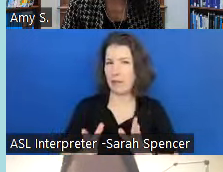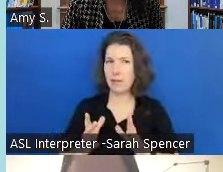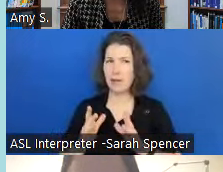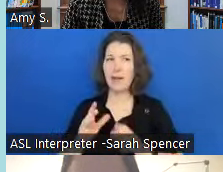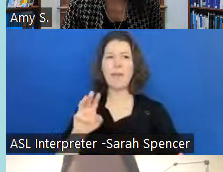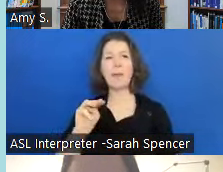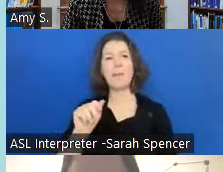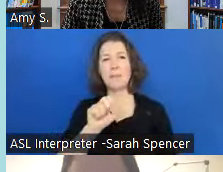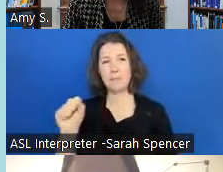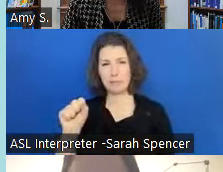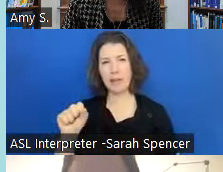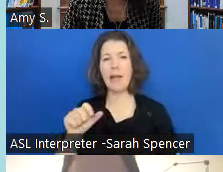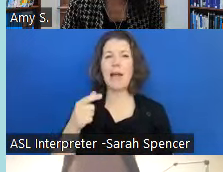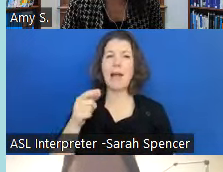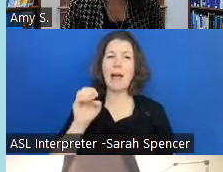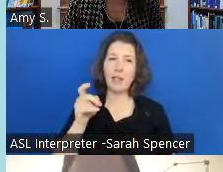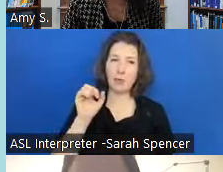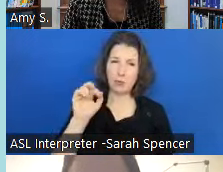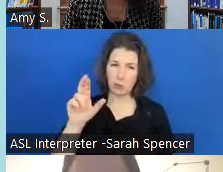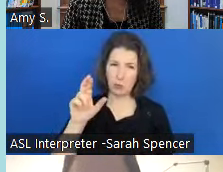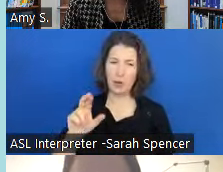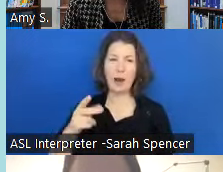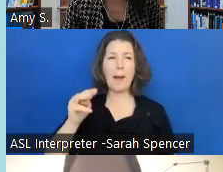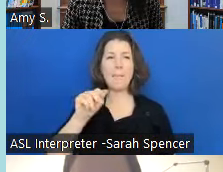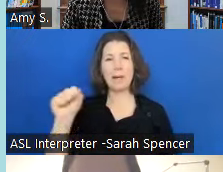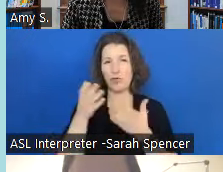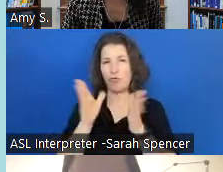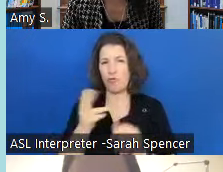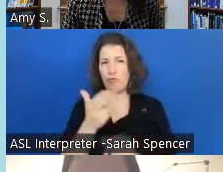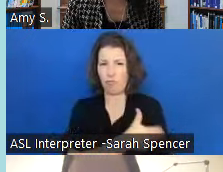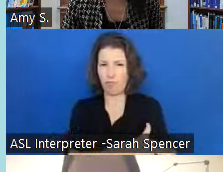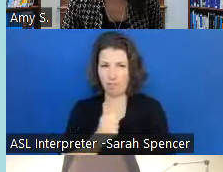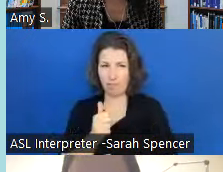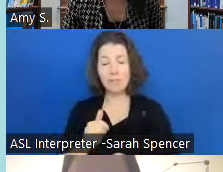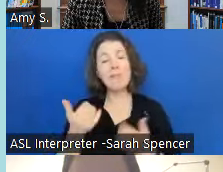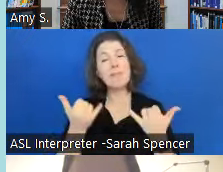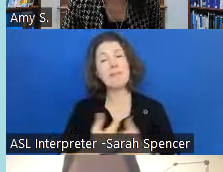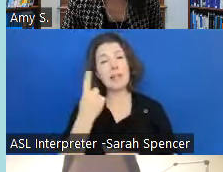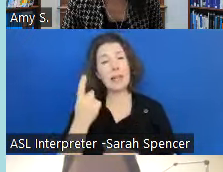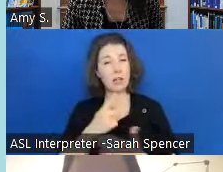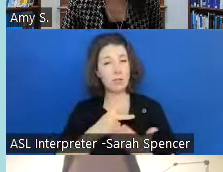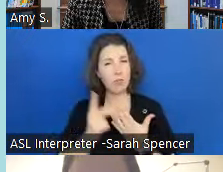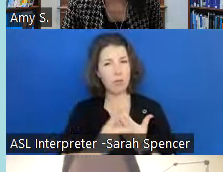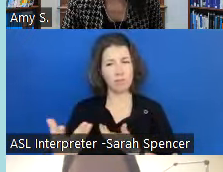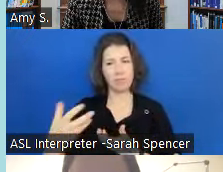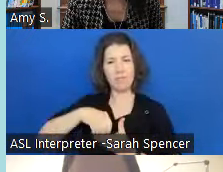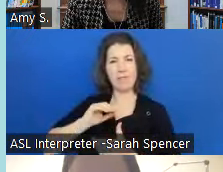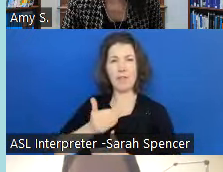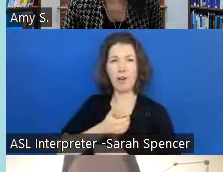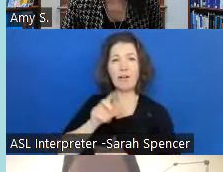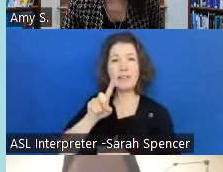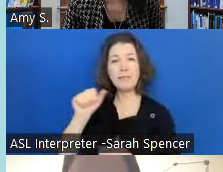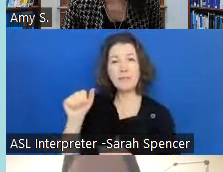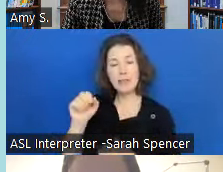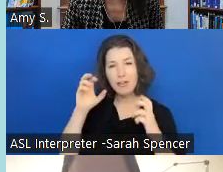Eleanor Blum Patient Family Learning Center at Mass General. Today's program is part of our Disability Education Series, a